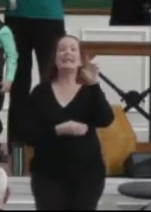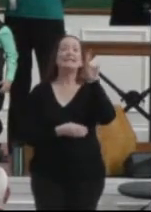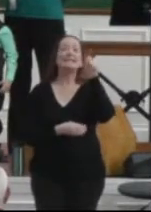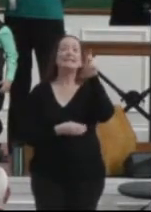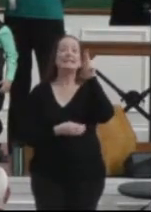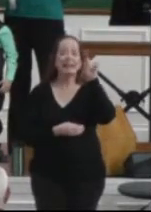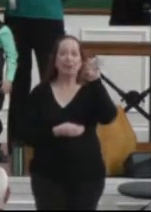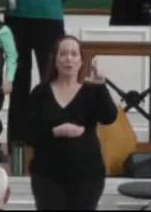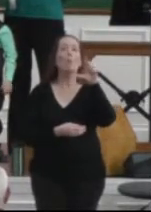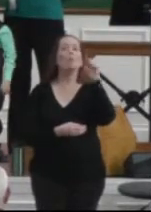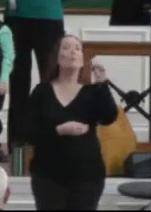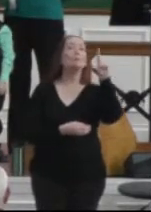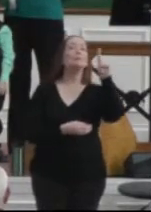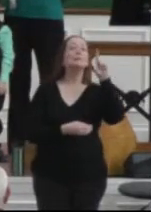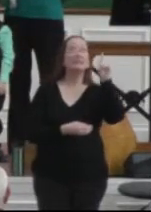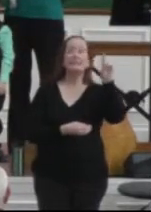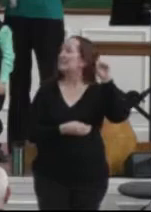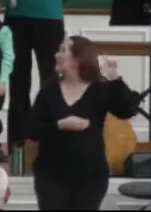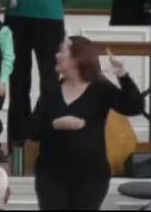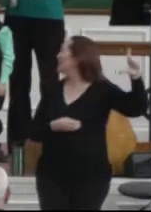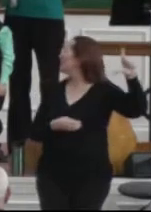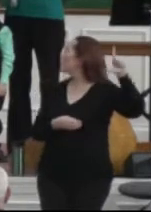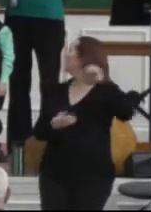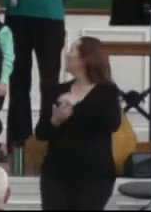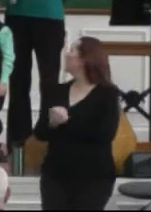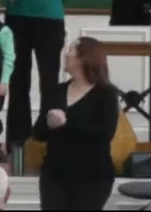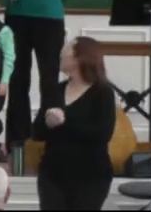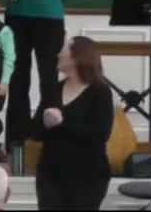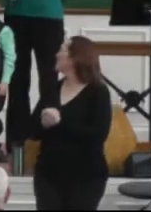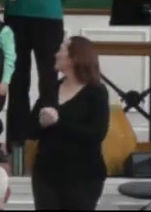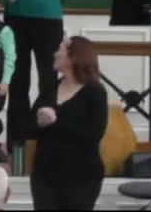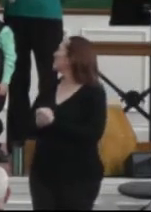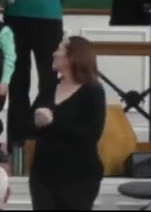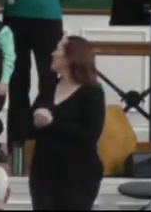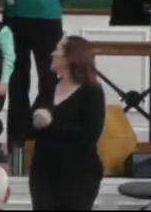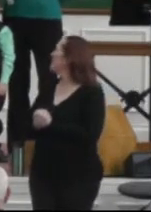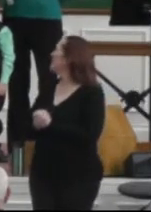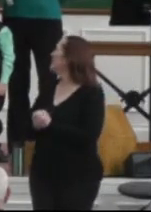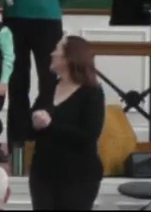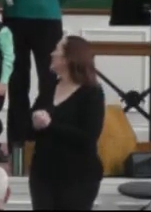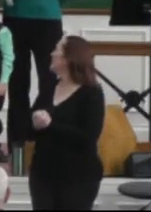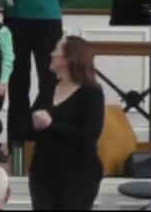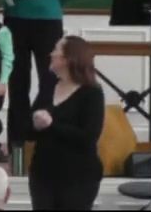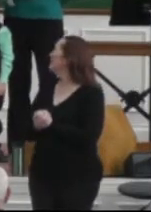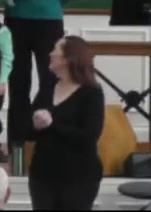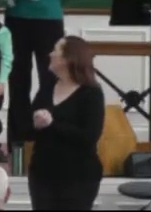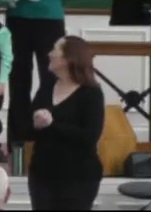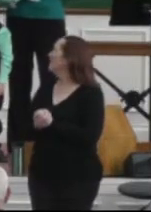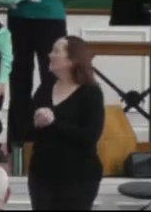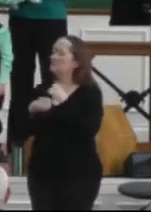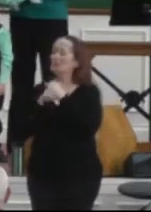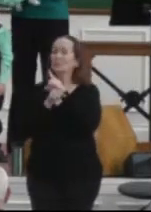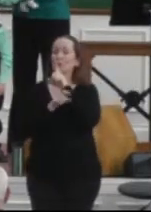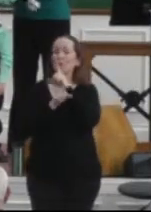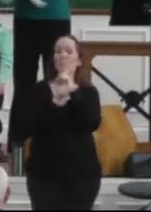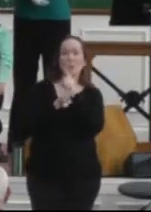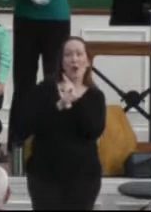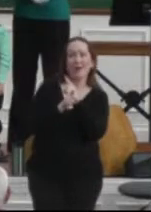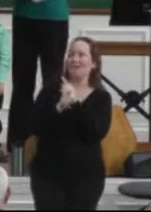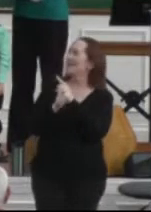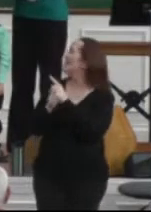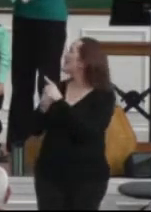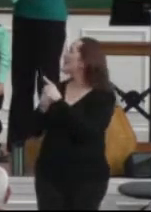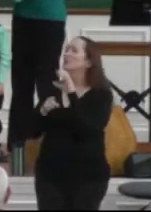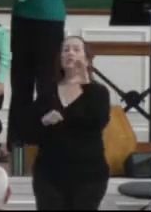Oh, look at him. All right. Let me get them all right here. This